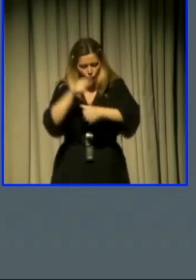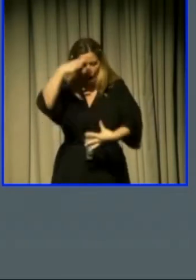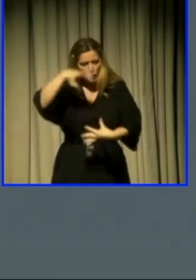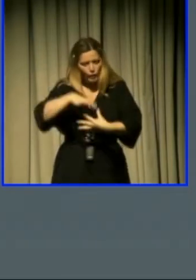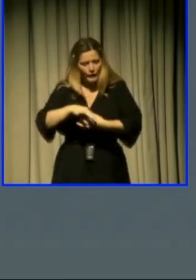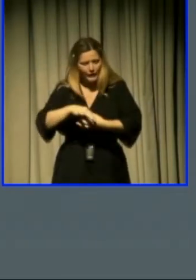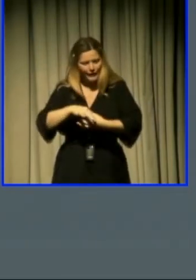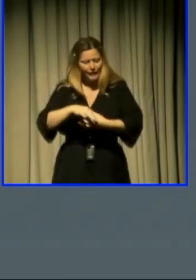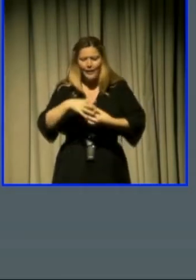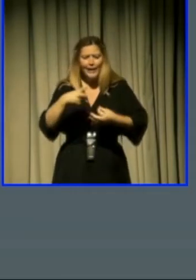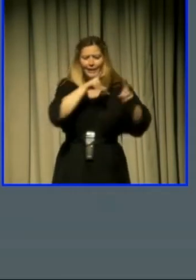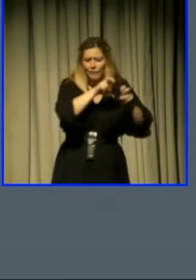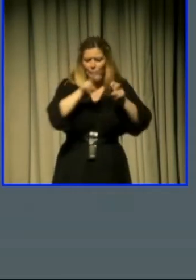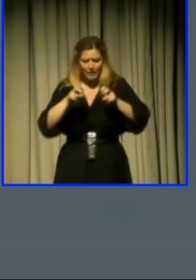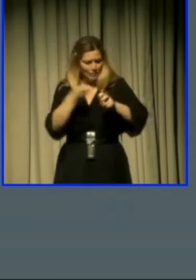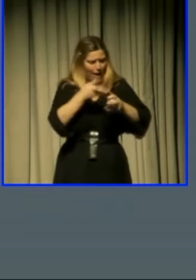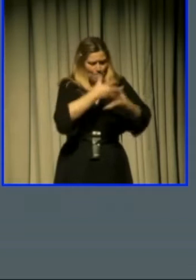shaping our future.